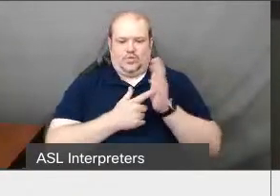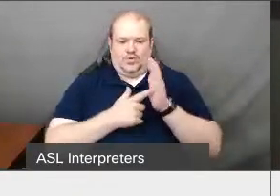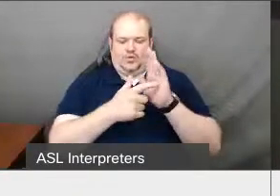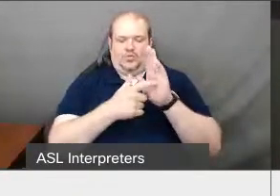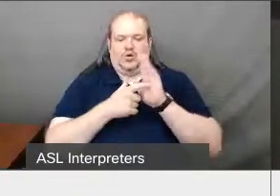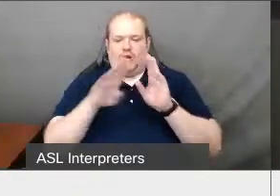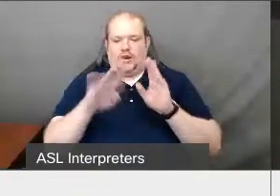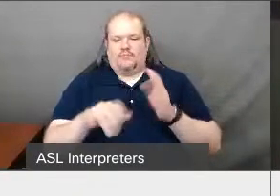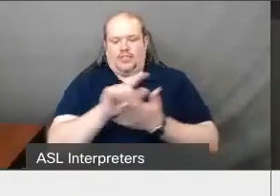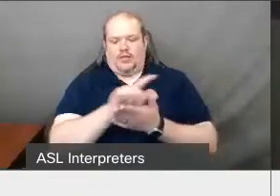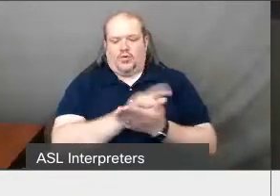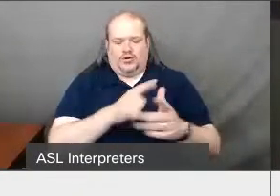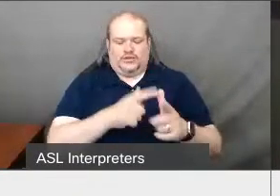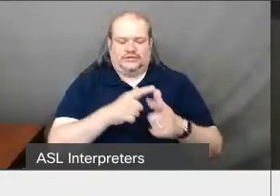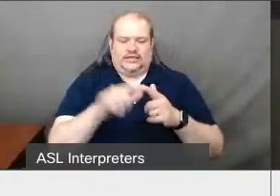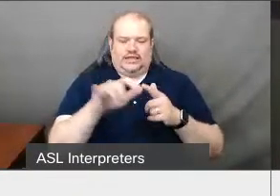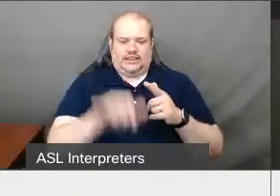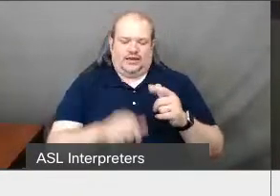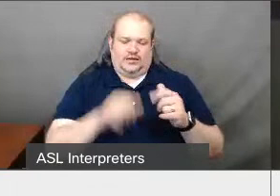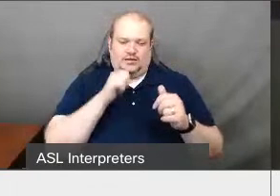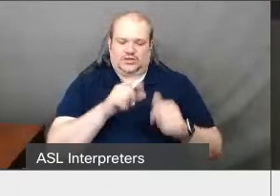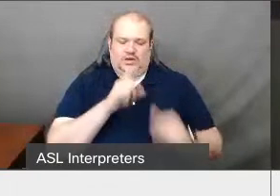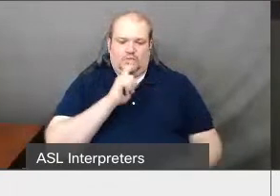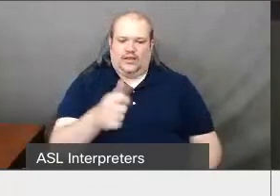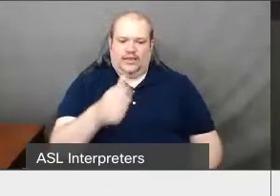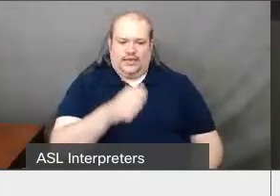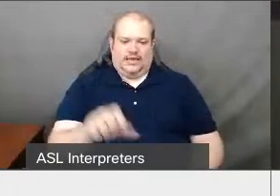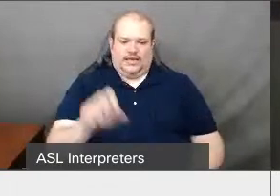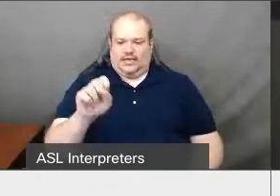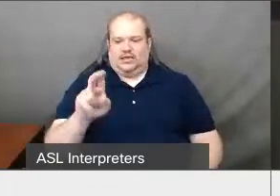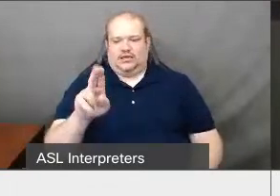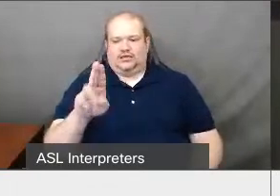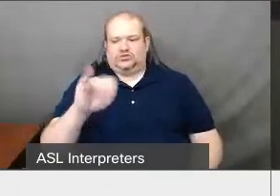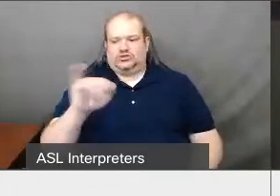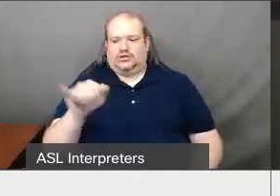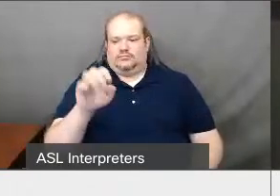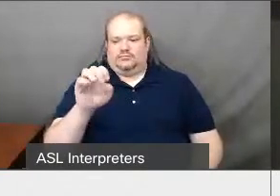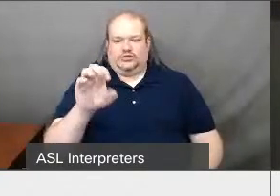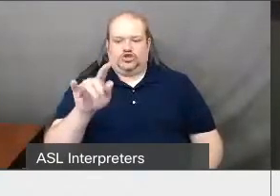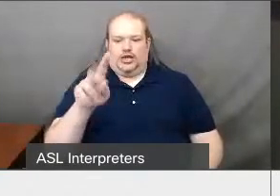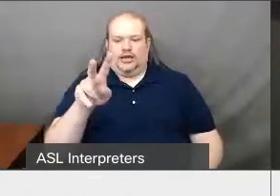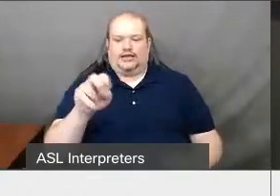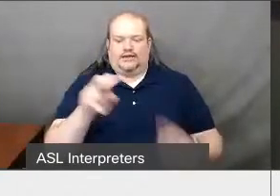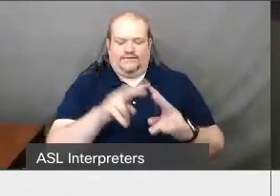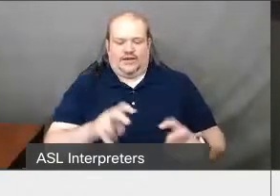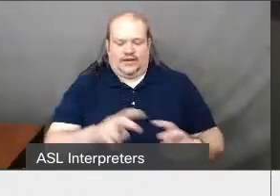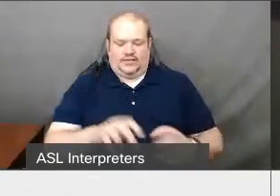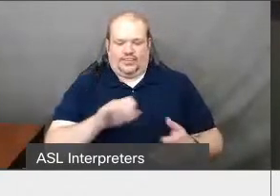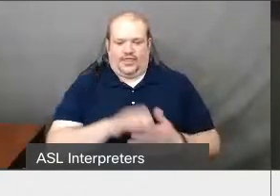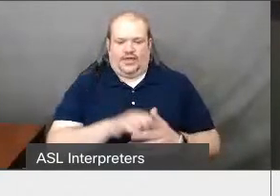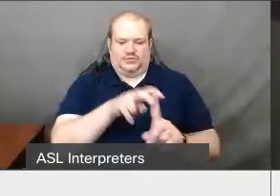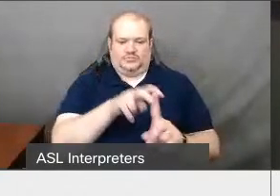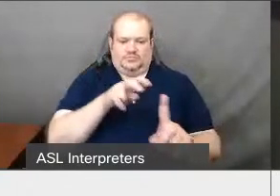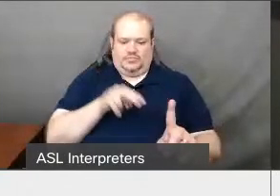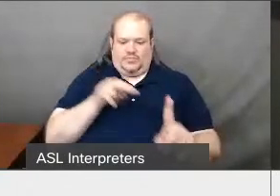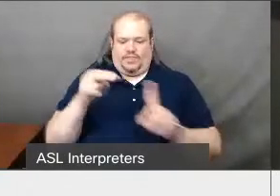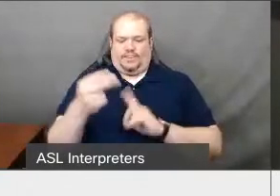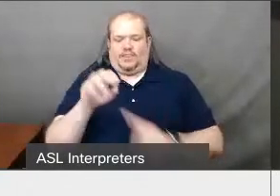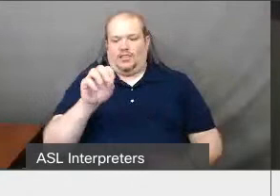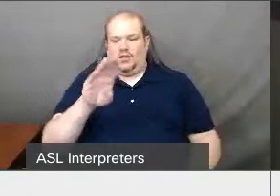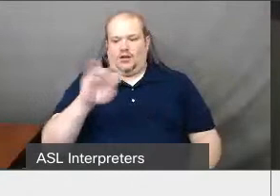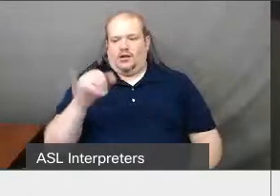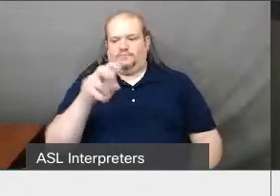the ordinance, then that is there's not really any subjective analysis. It's objectively, it fits the